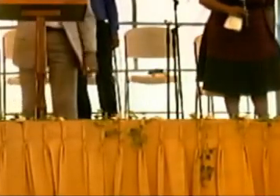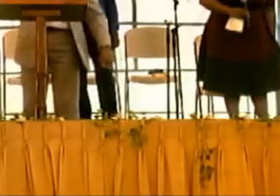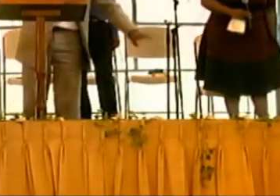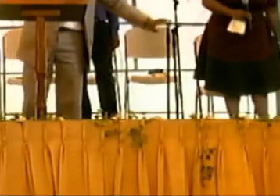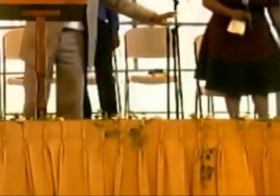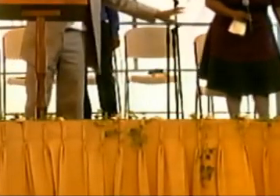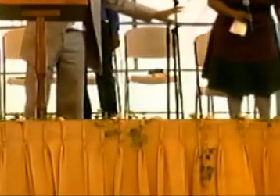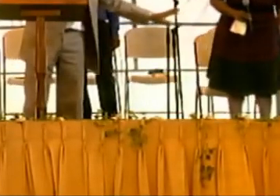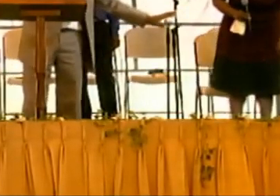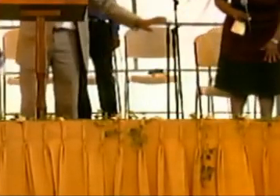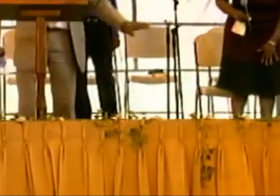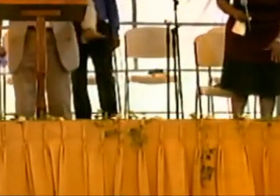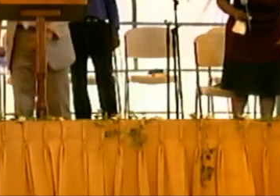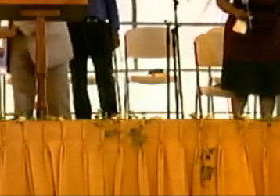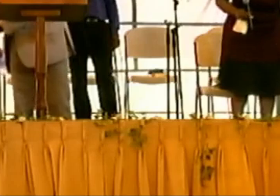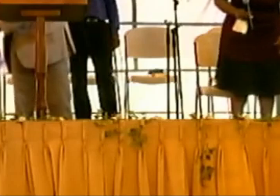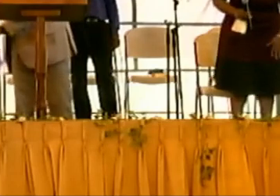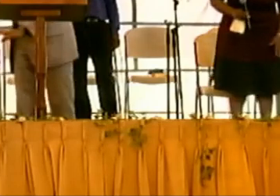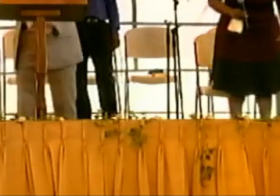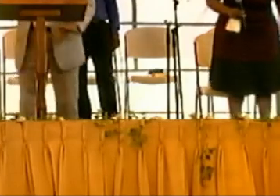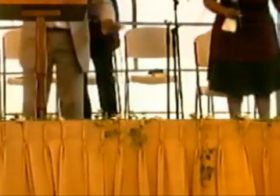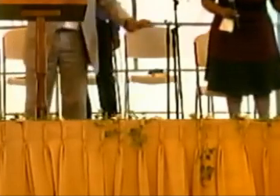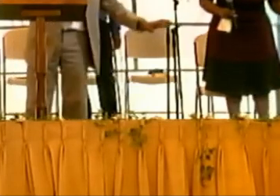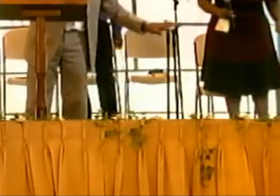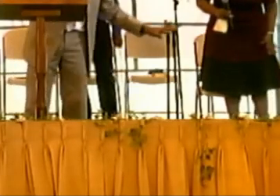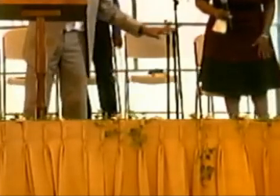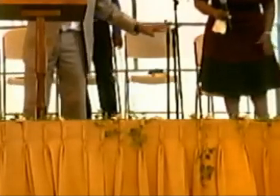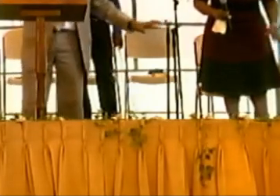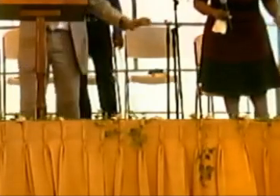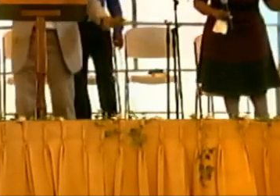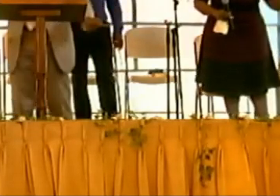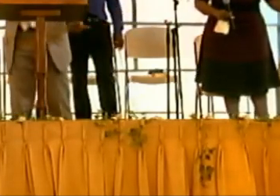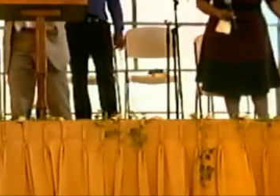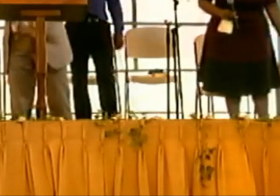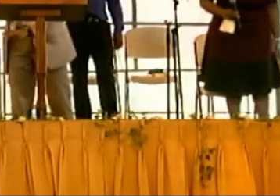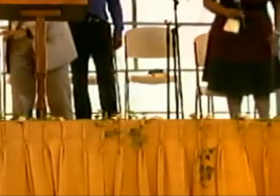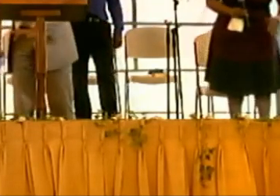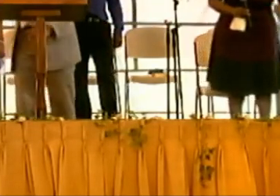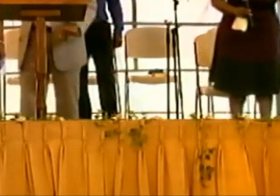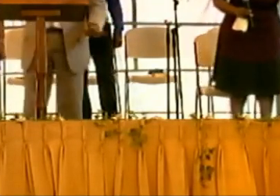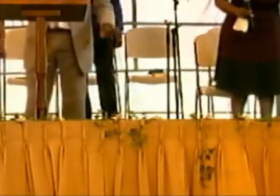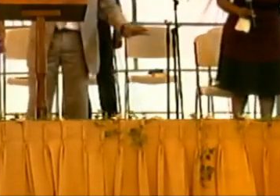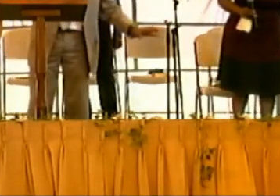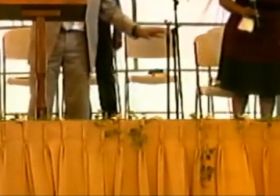Amen. When all of this is going to pass away, and I shall know Jesus.